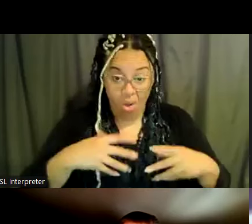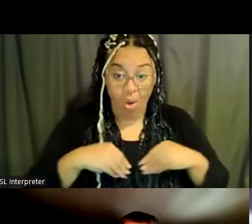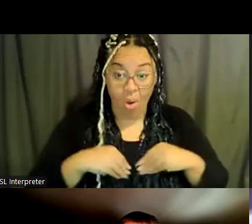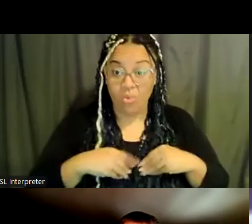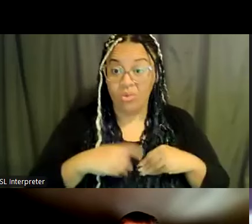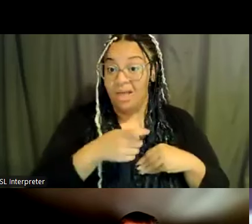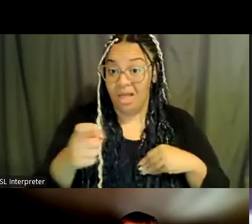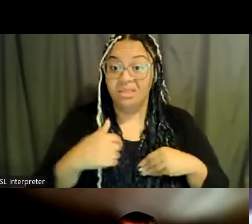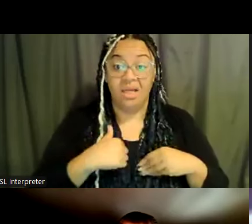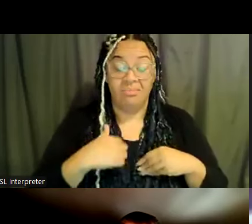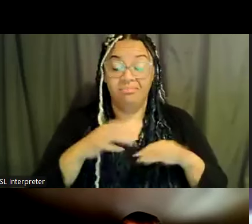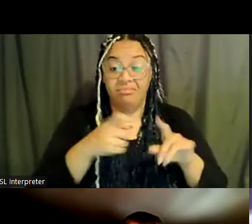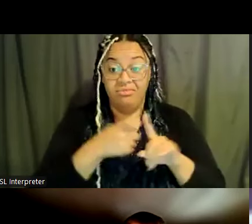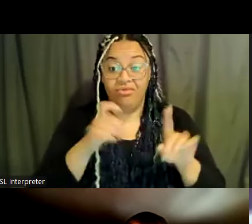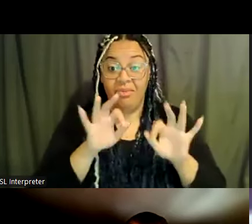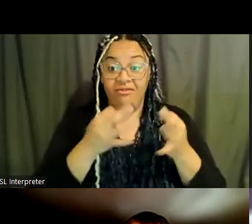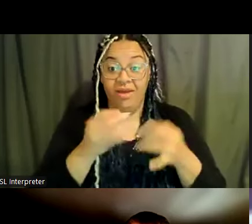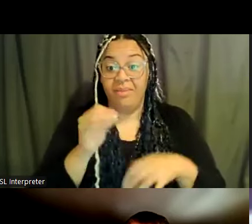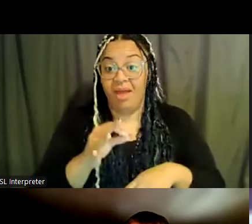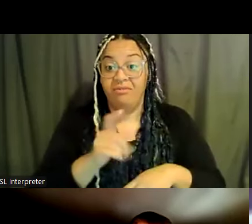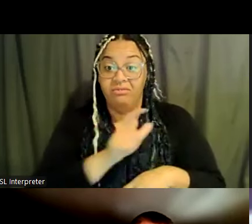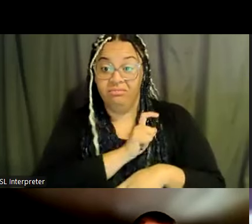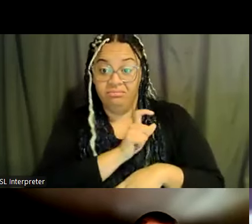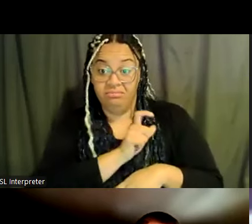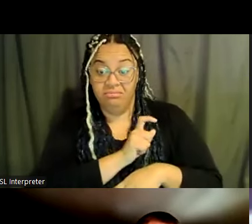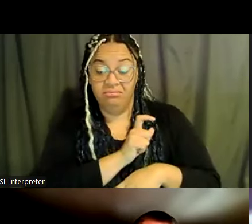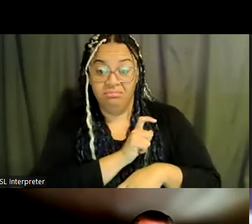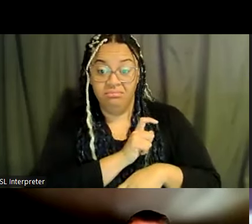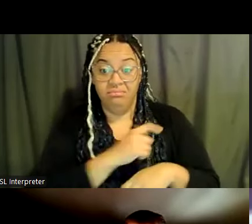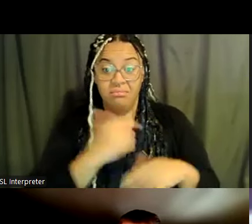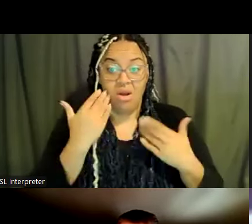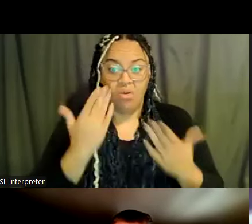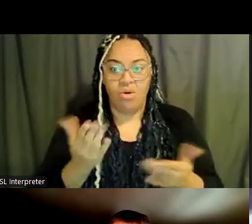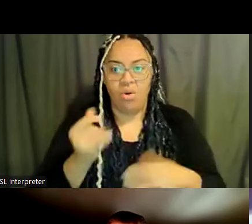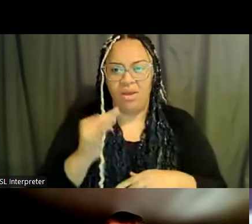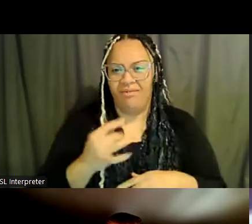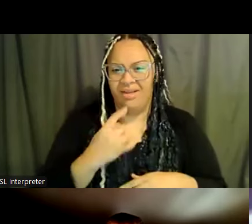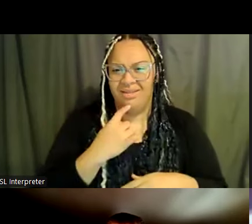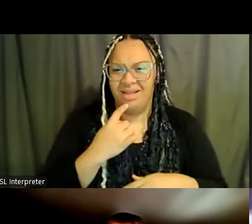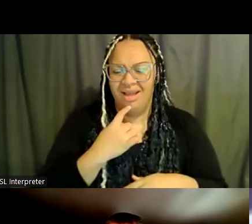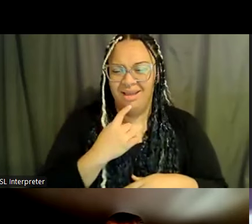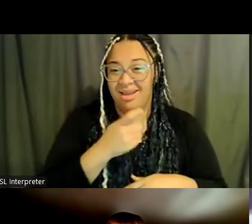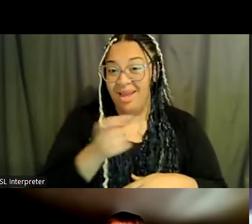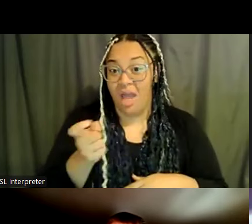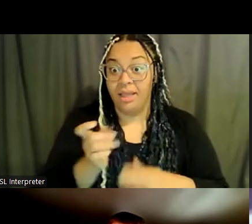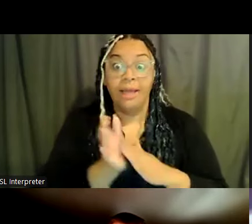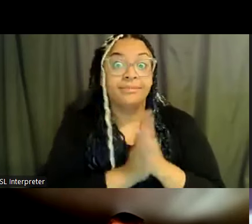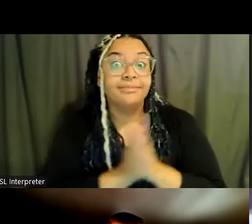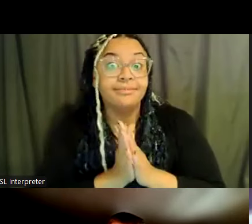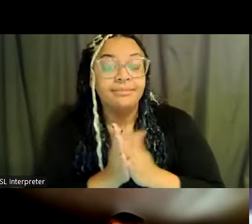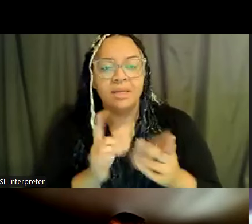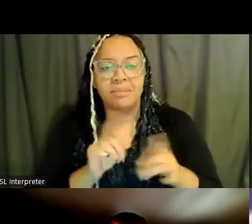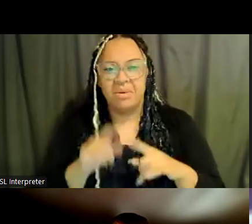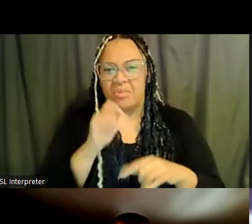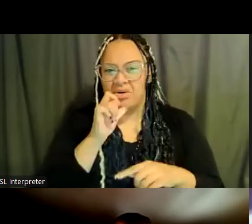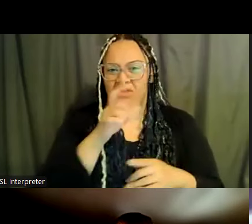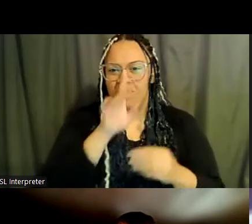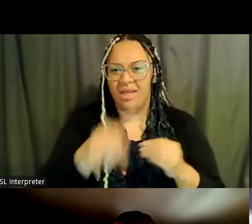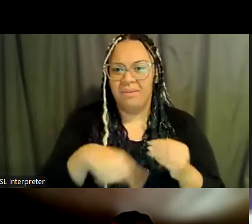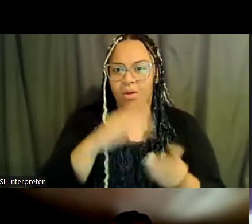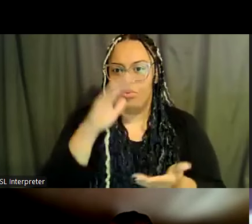enforcement. I don't know if I hesitate to say gun enthusiast, but we're not talking about reducing firearms